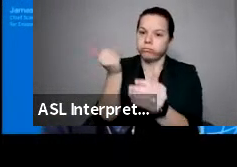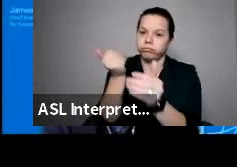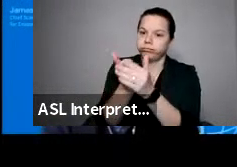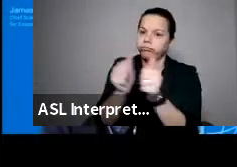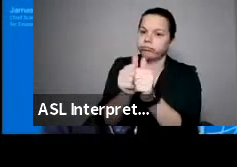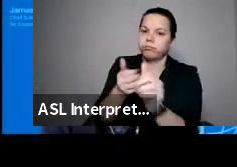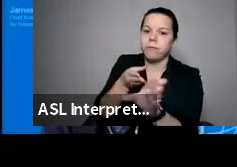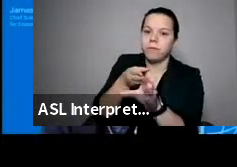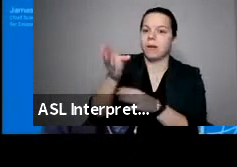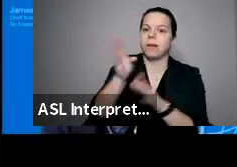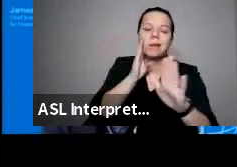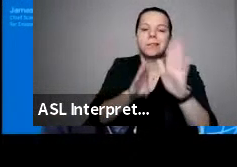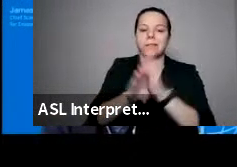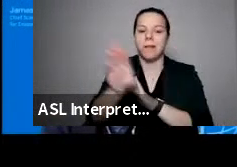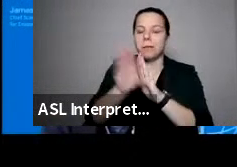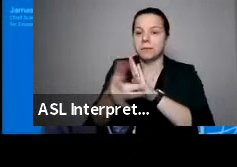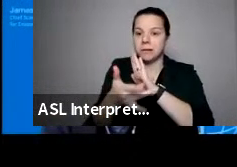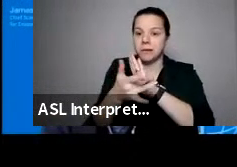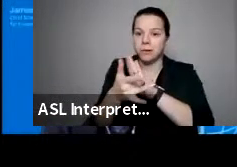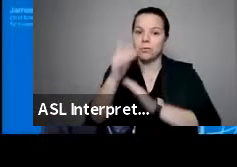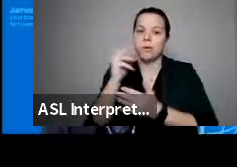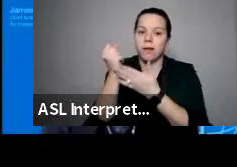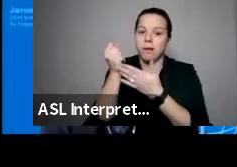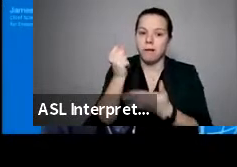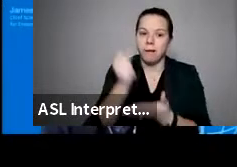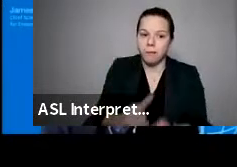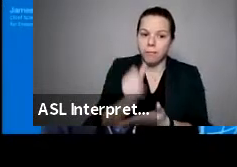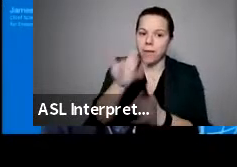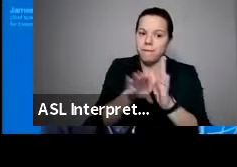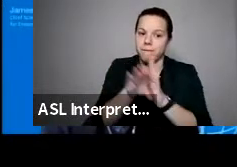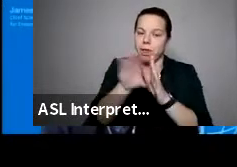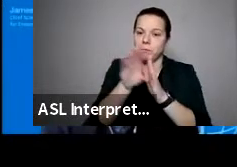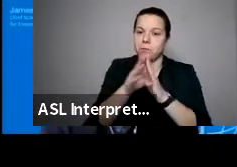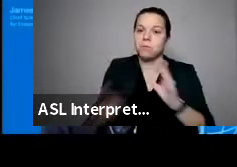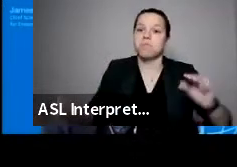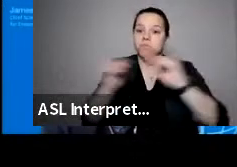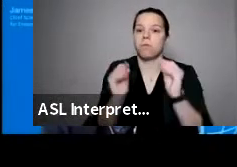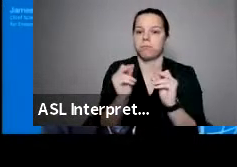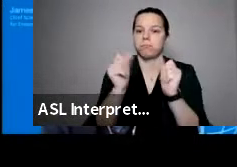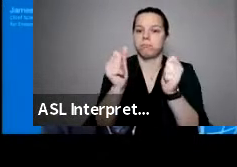develop technologies, accelerate their development actually, to get them